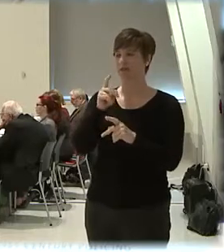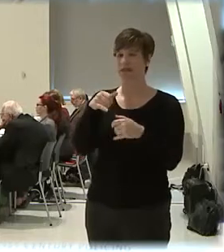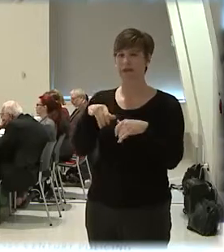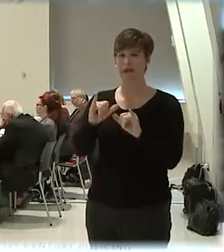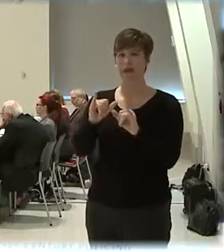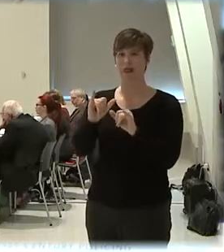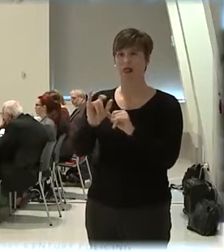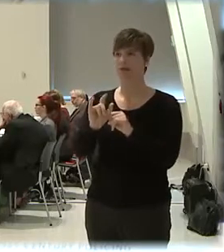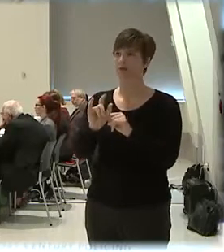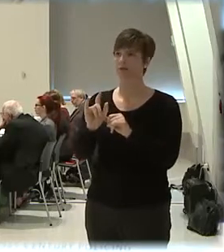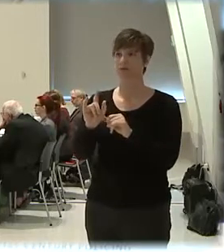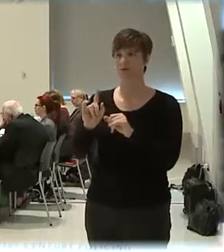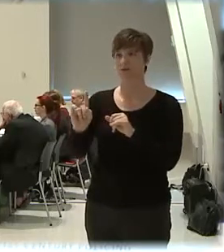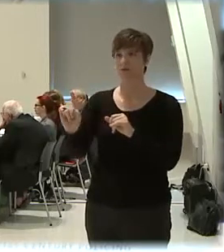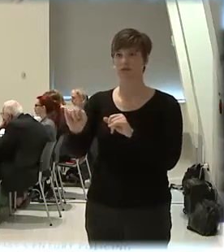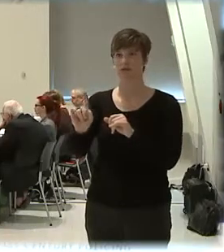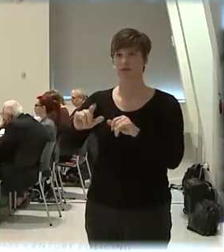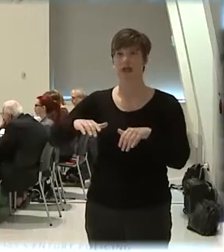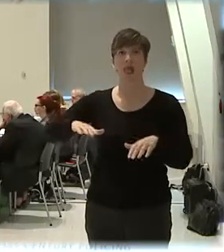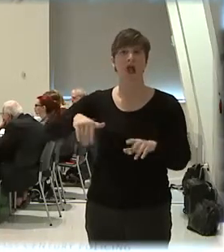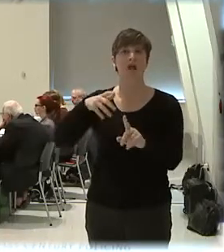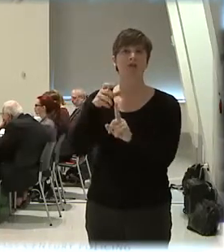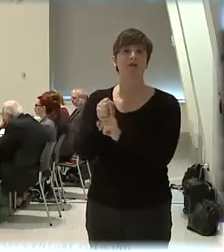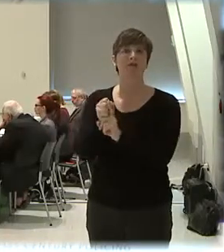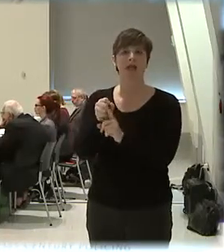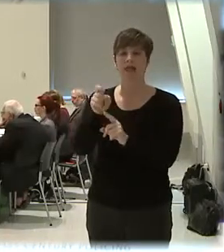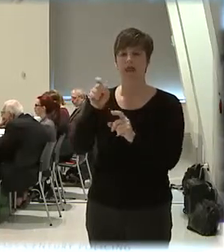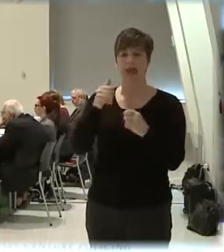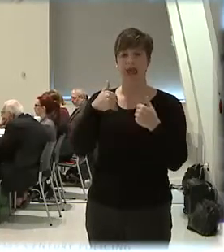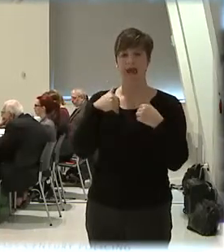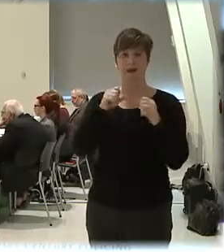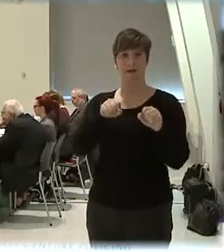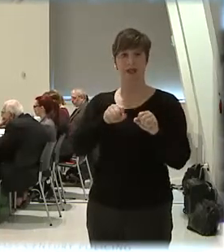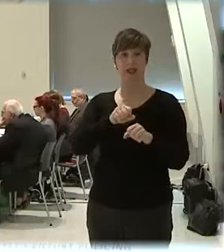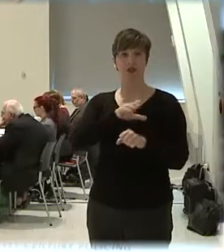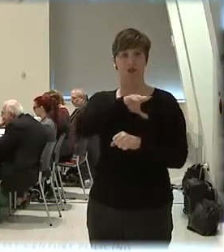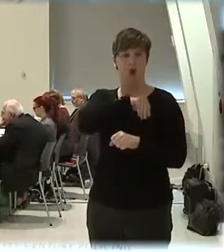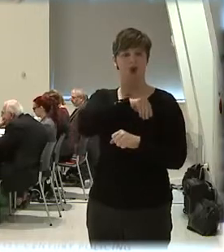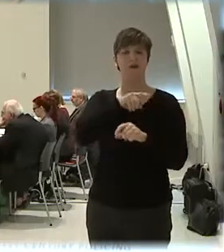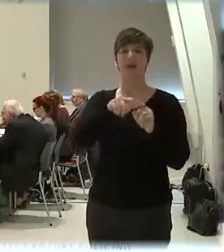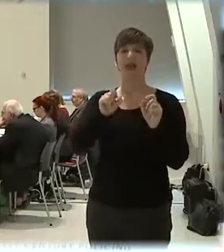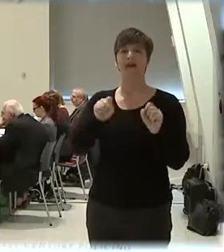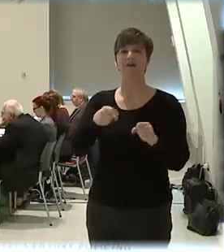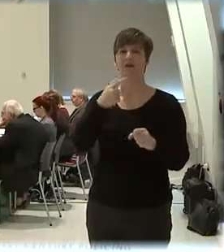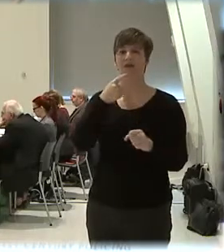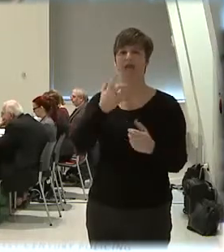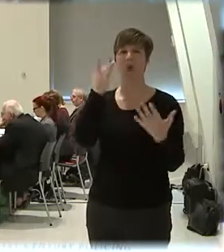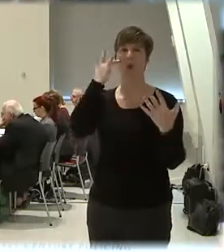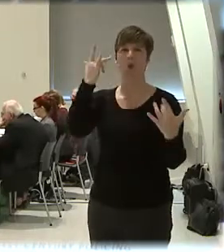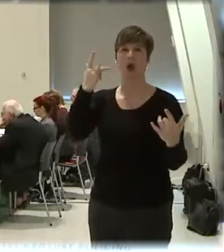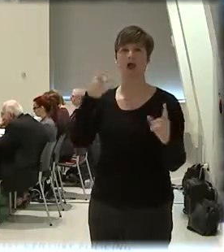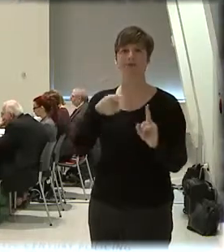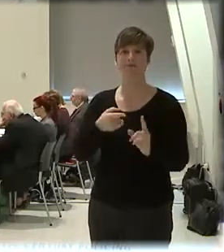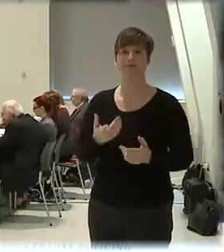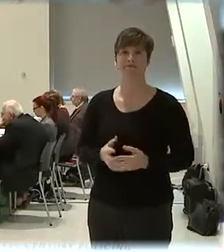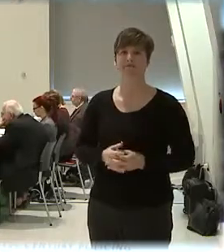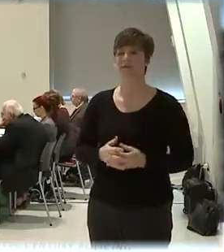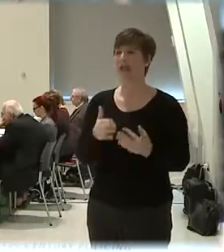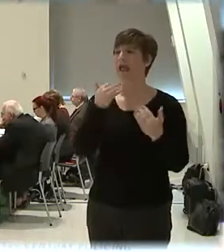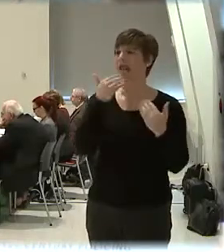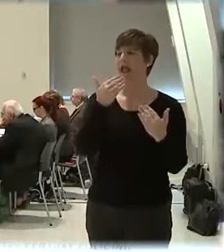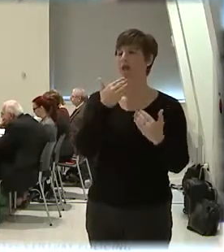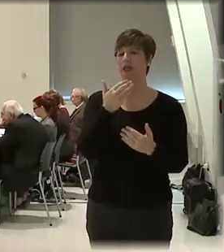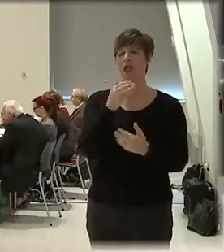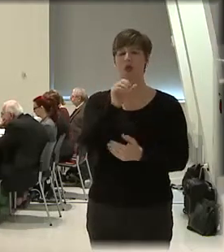So the officers, they have the ability to turn the camera off, but they have to articulate why. Okay. Thank you very much. Sean